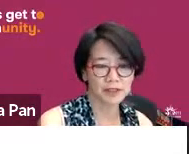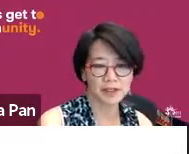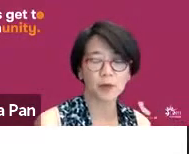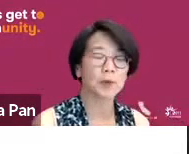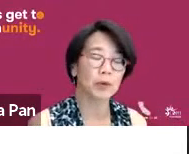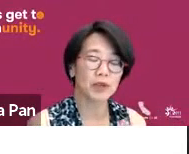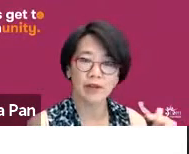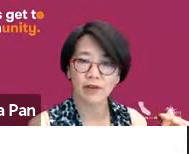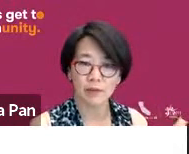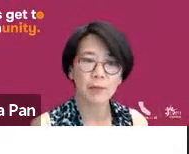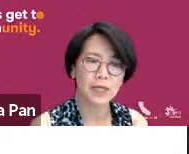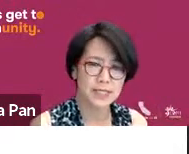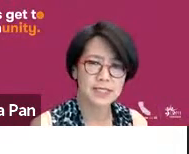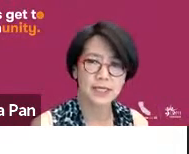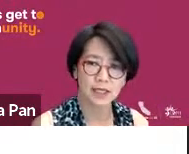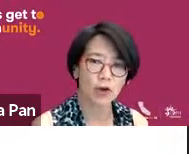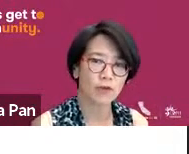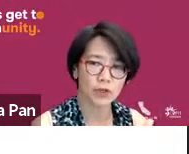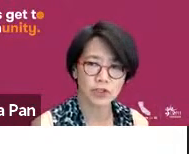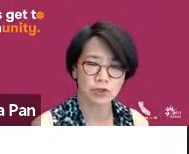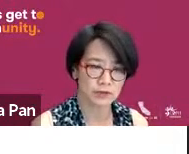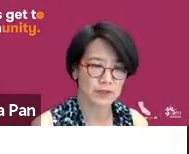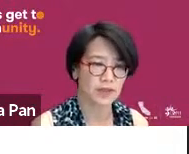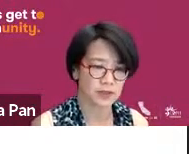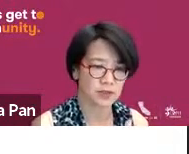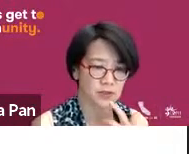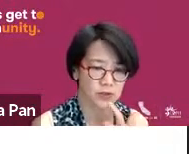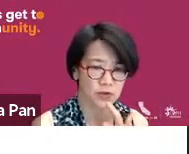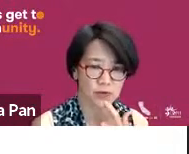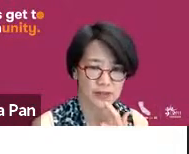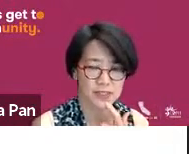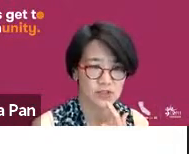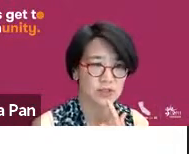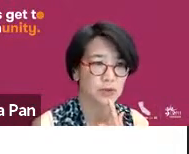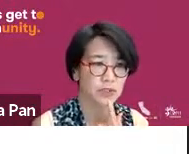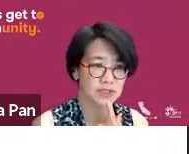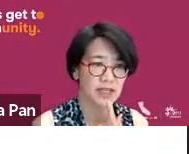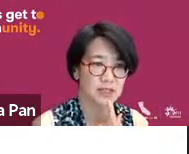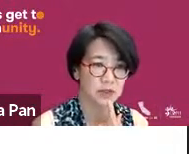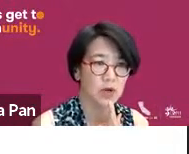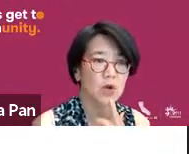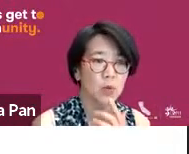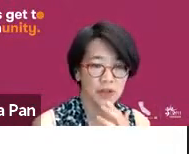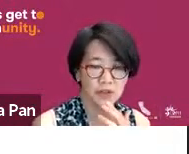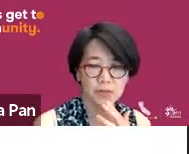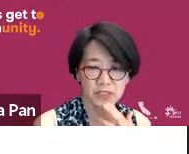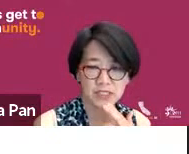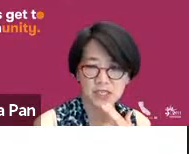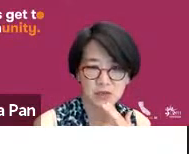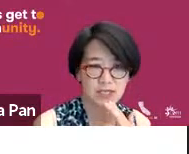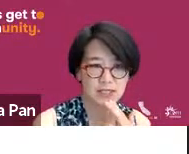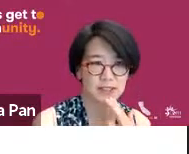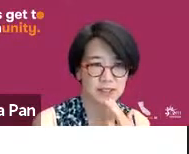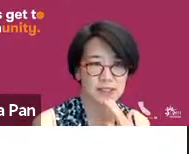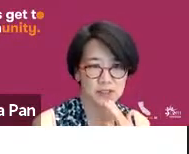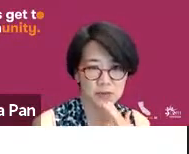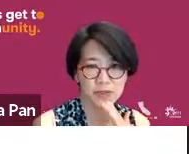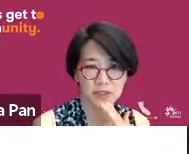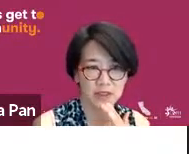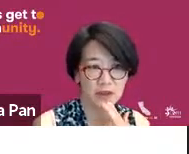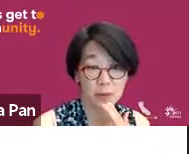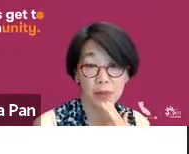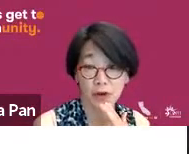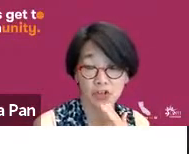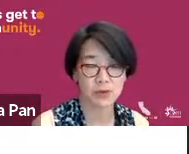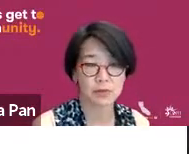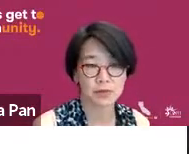it'll be in another one, but we have a pretty steady over 250,000 or so vaccinations per day. So while there's been a decrease, it has still